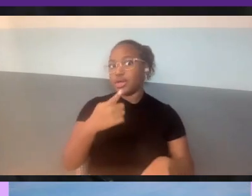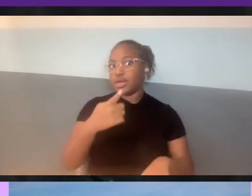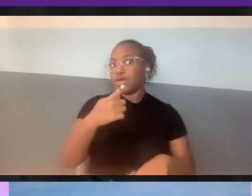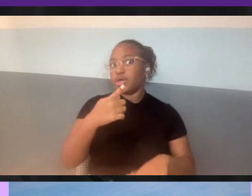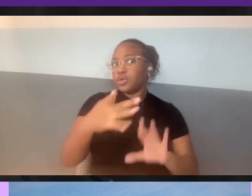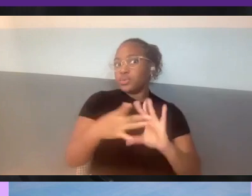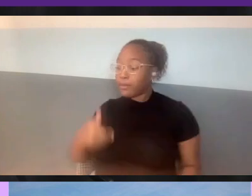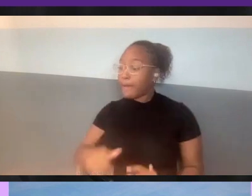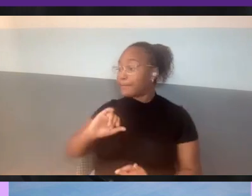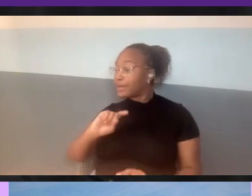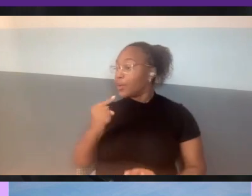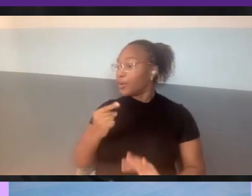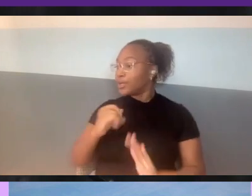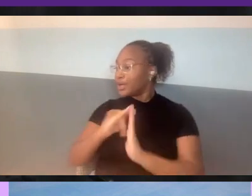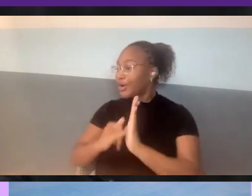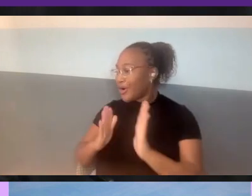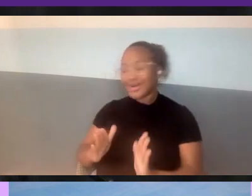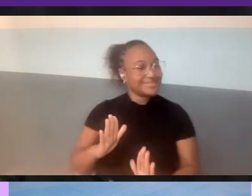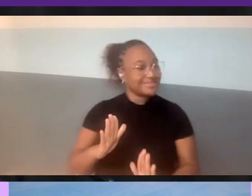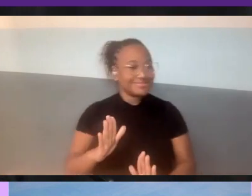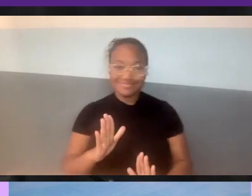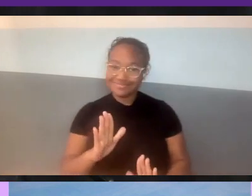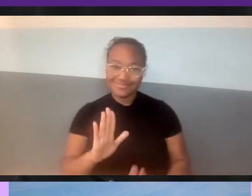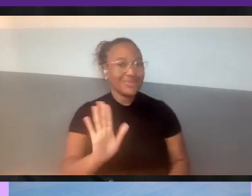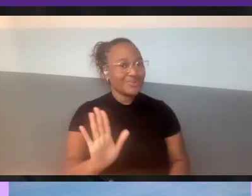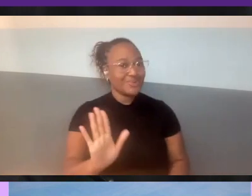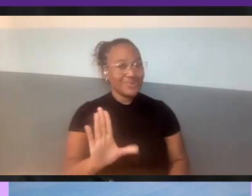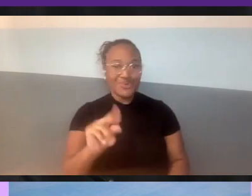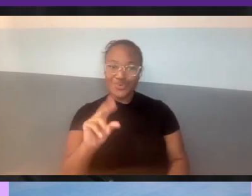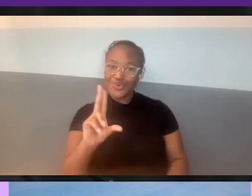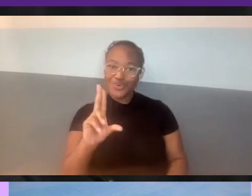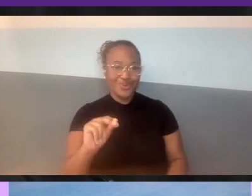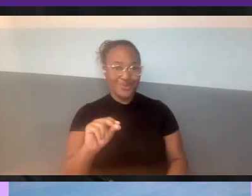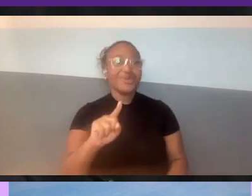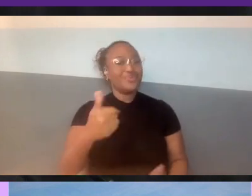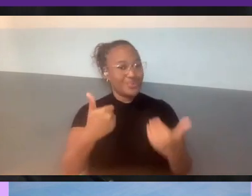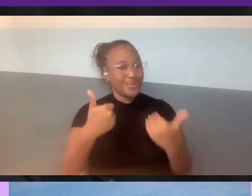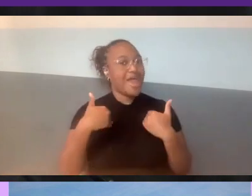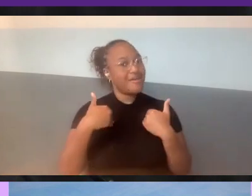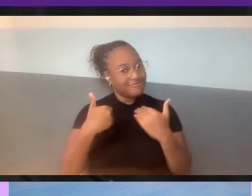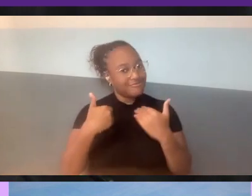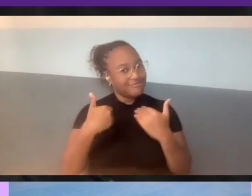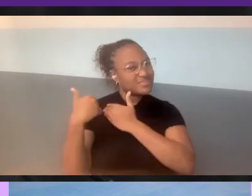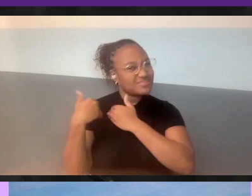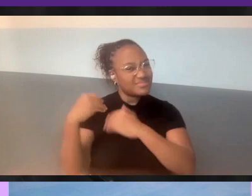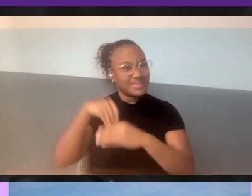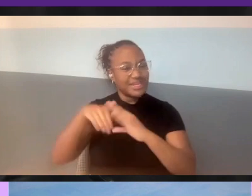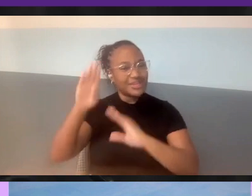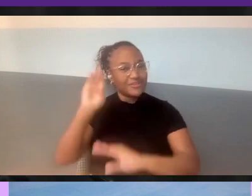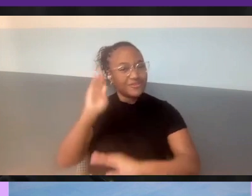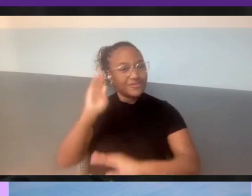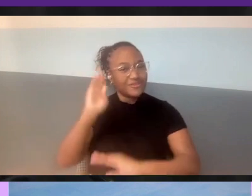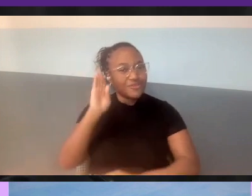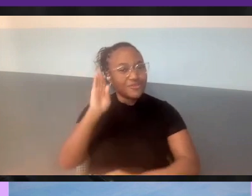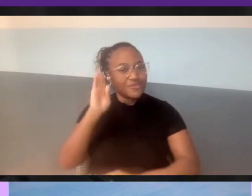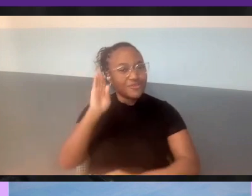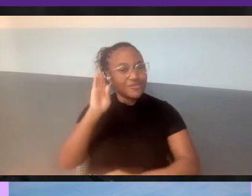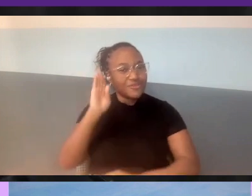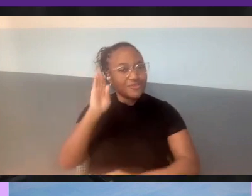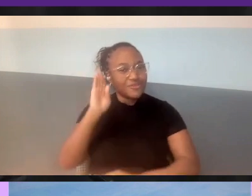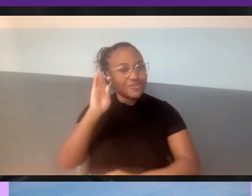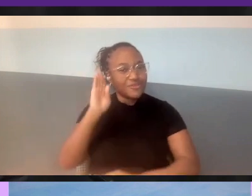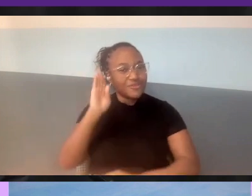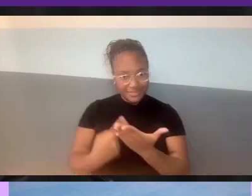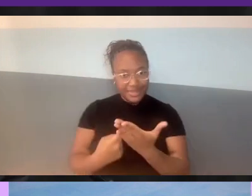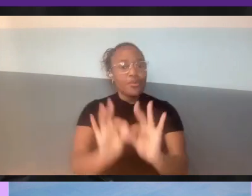your rightful position in this future, in this dialogue. That's really important. But how do you think these ideals of kinship and